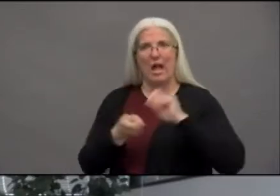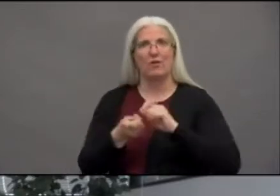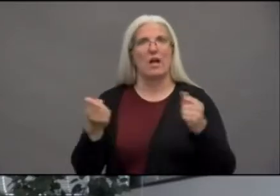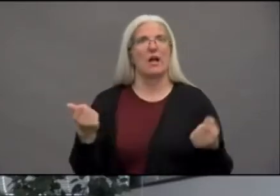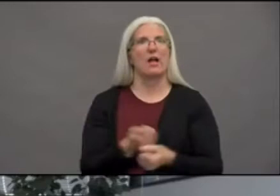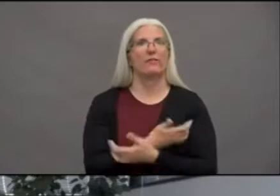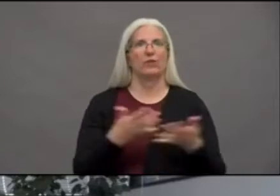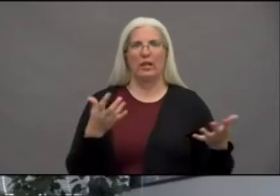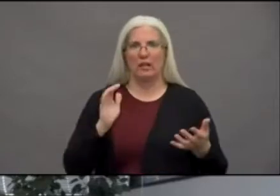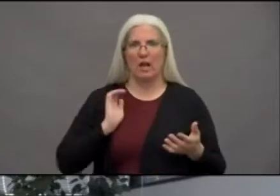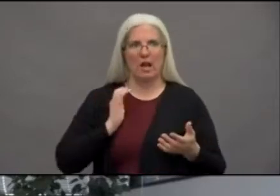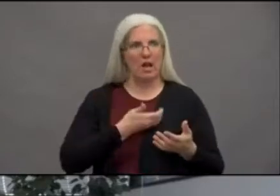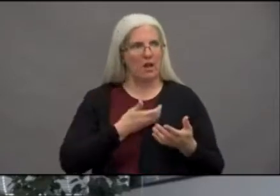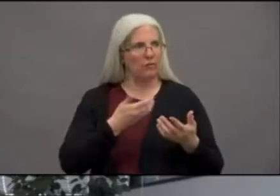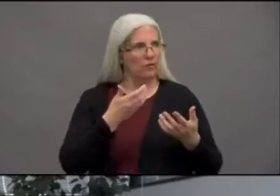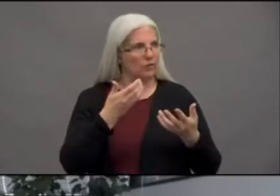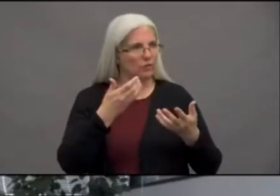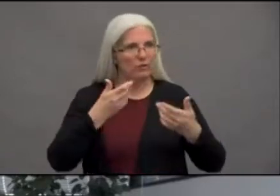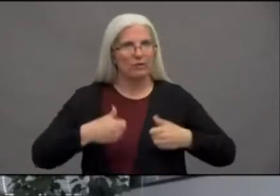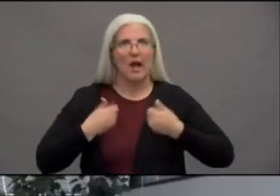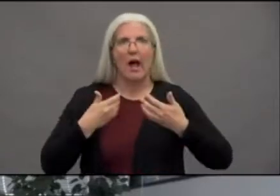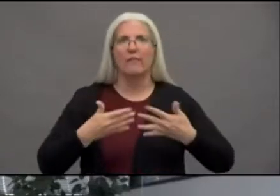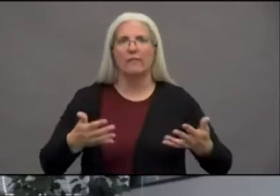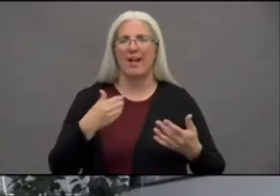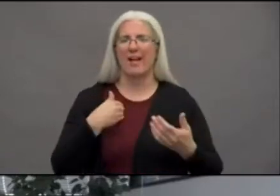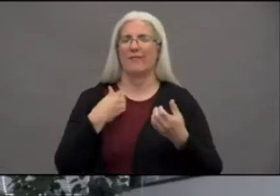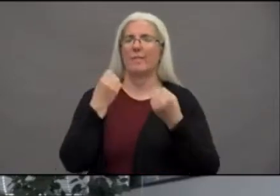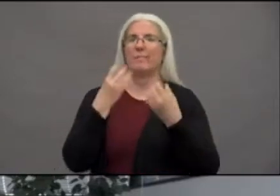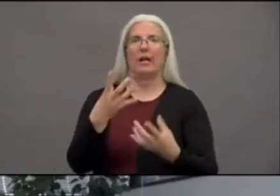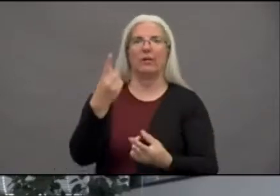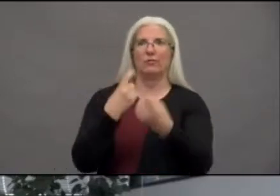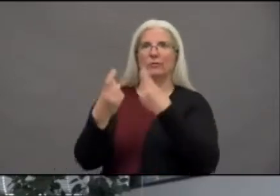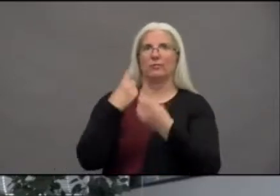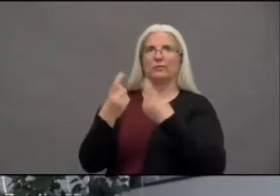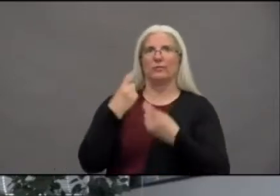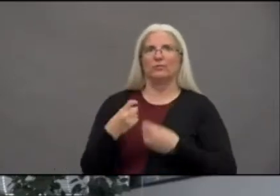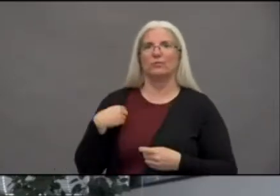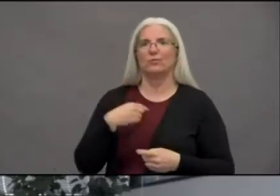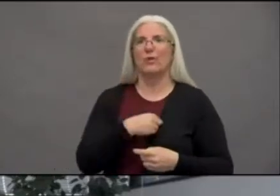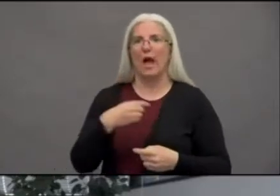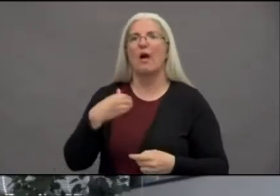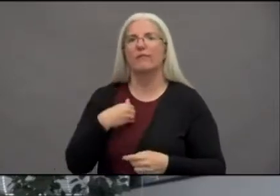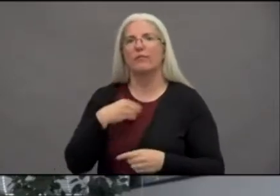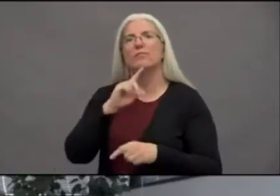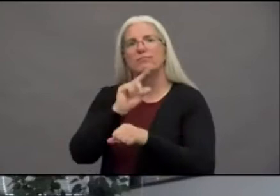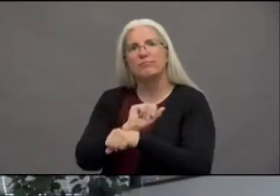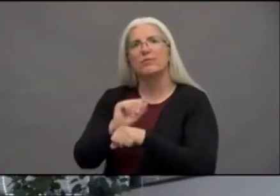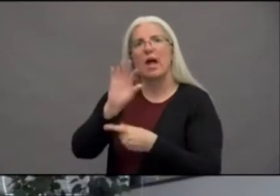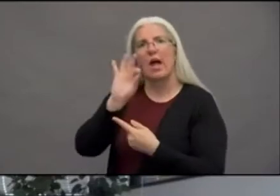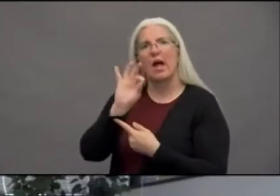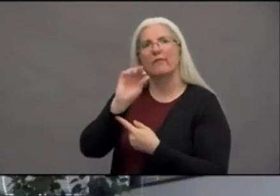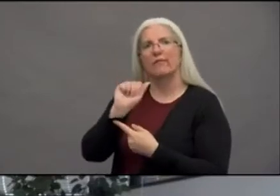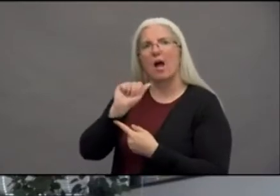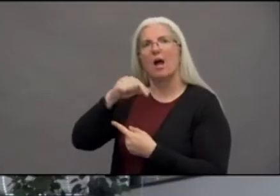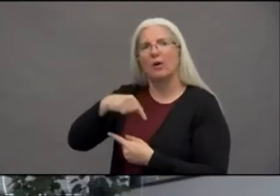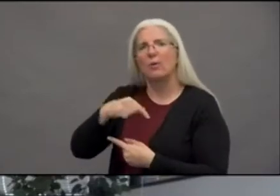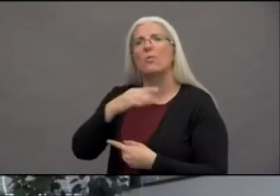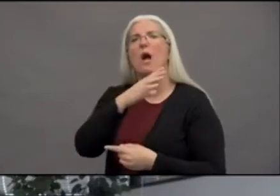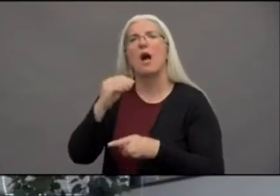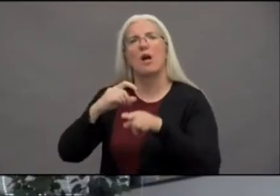the community. So we have an on-site call center where people can actually call in